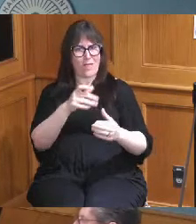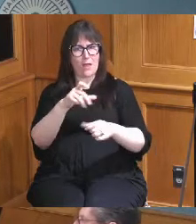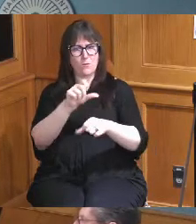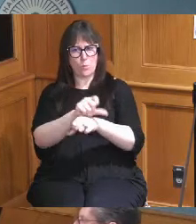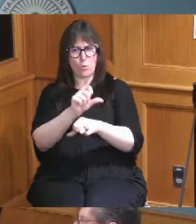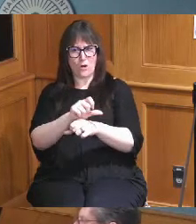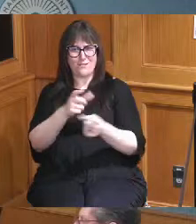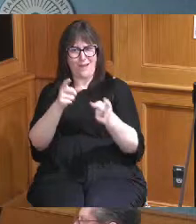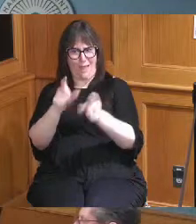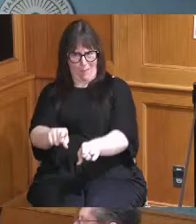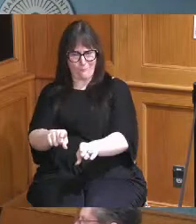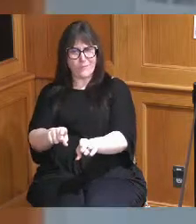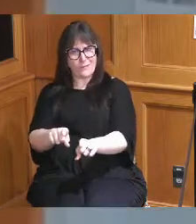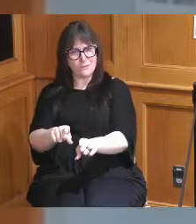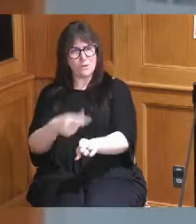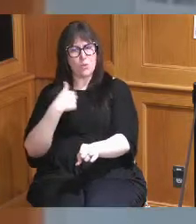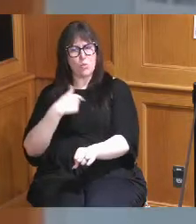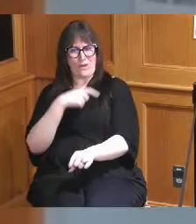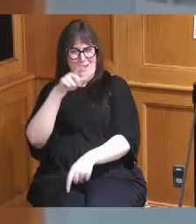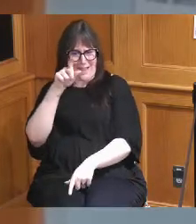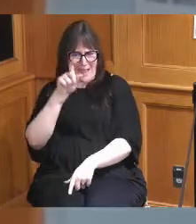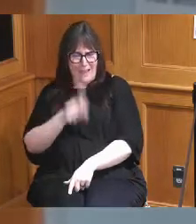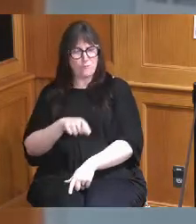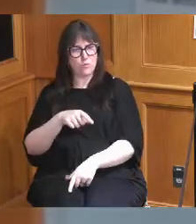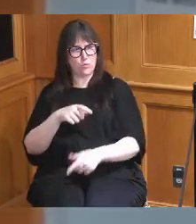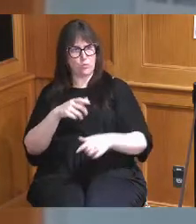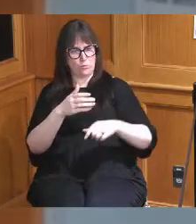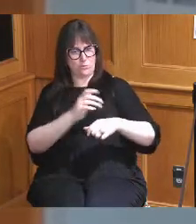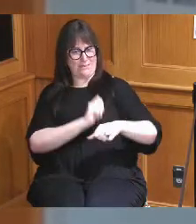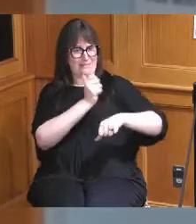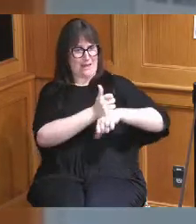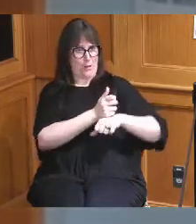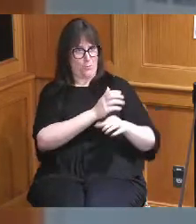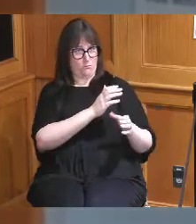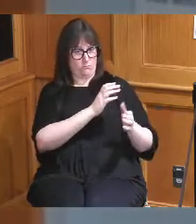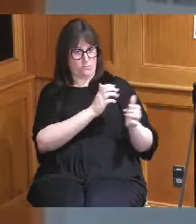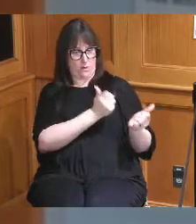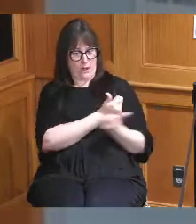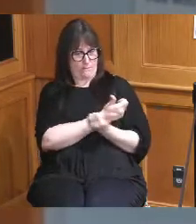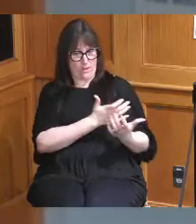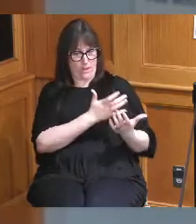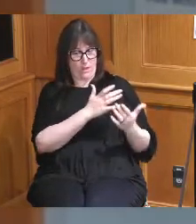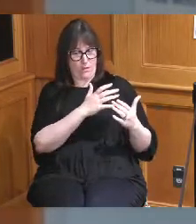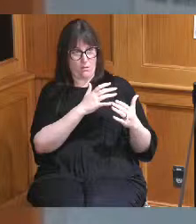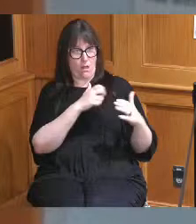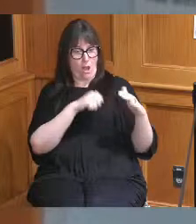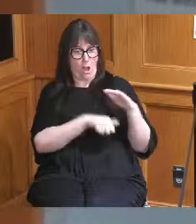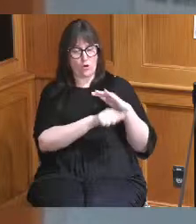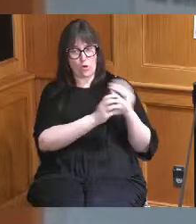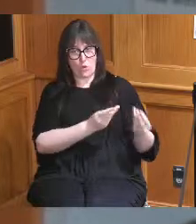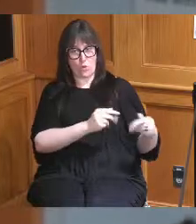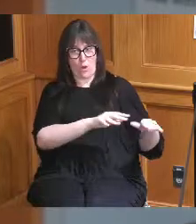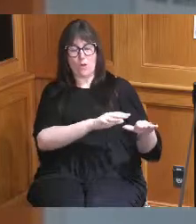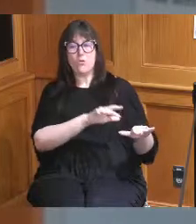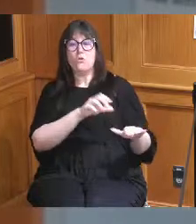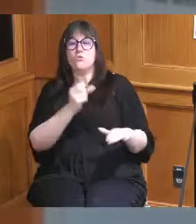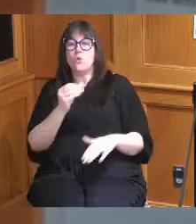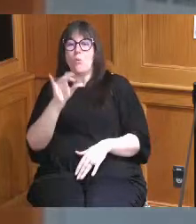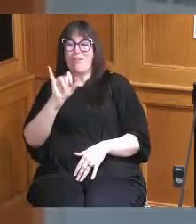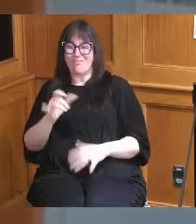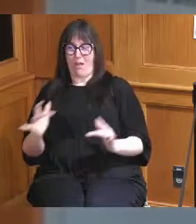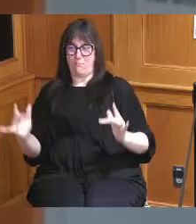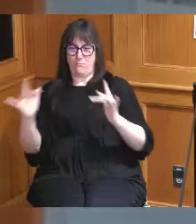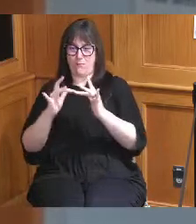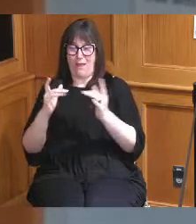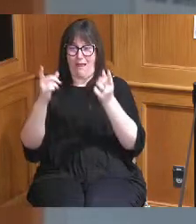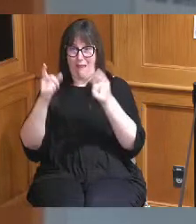before that project hits the public. So to Ben's point, when those outreach programs occur, that work, at